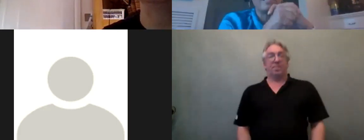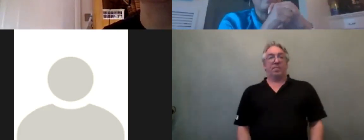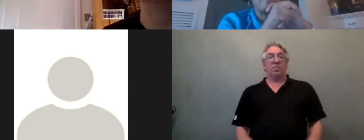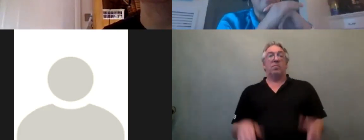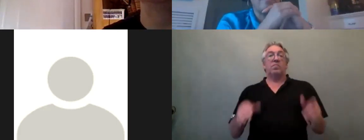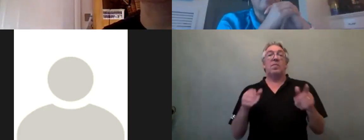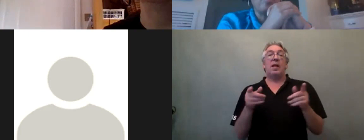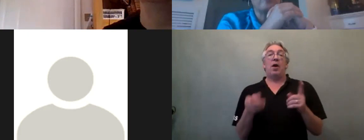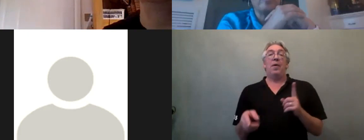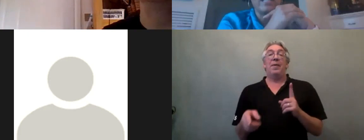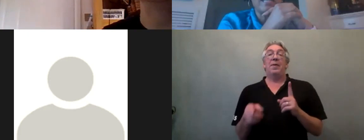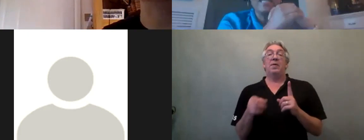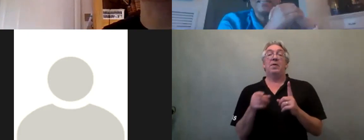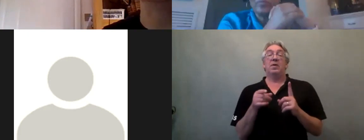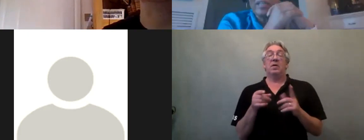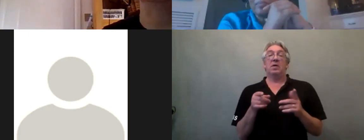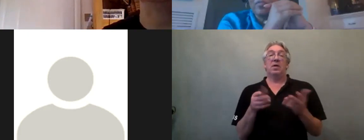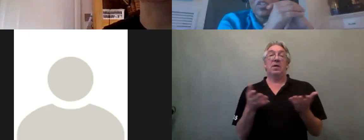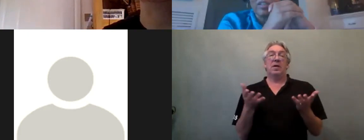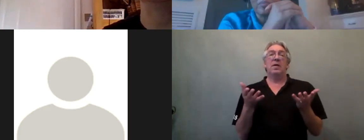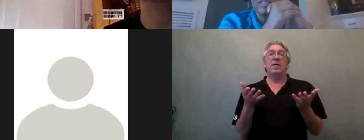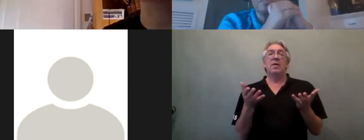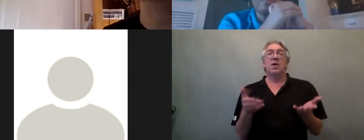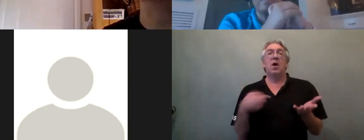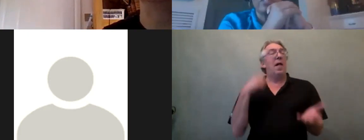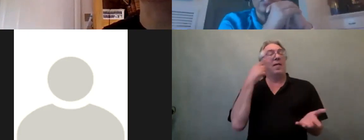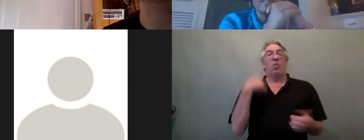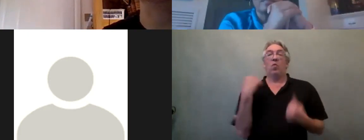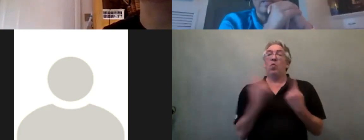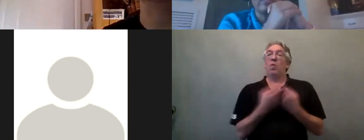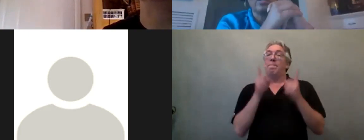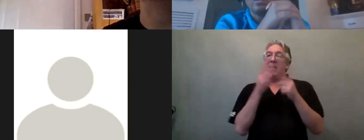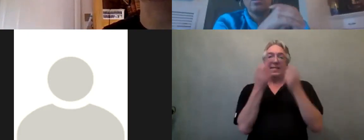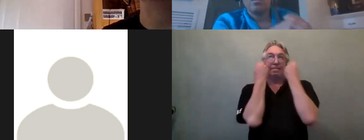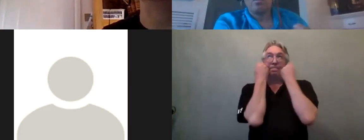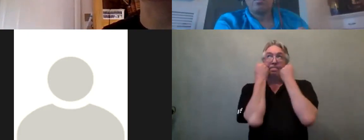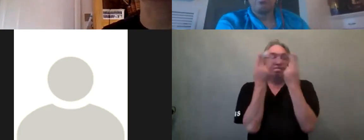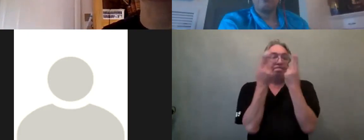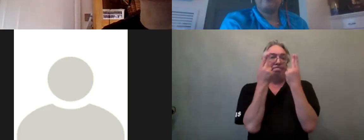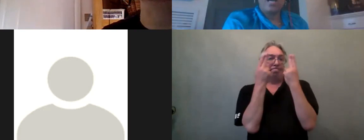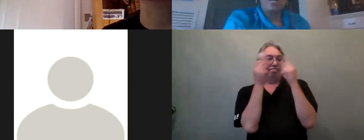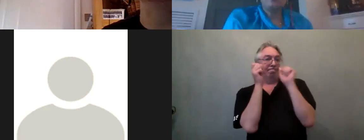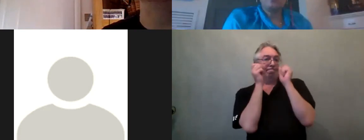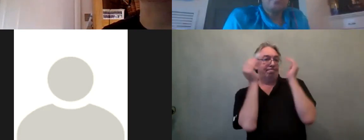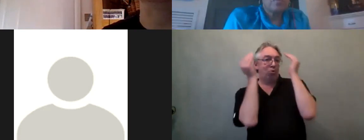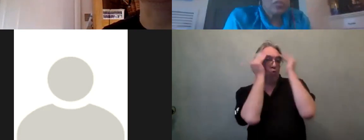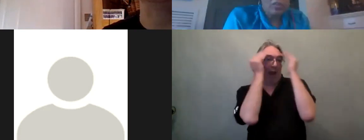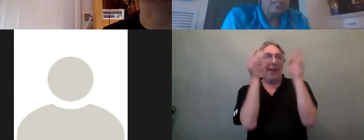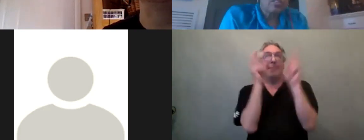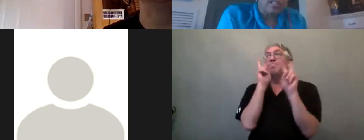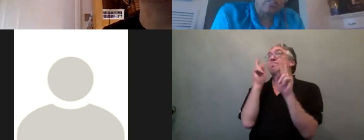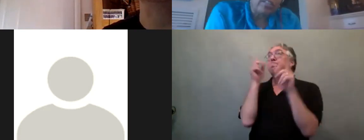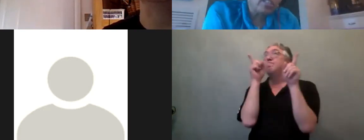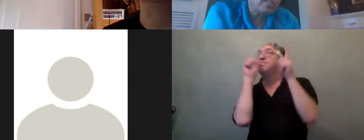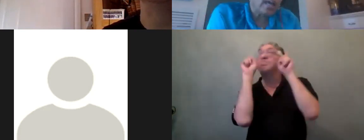just in a mode of maintaining. I think we need to be vigilant. We need to be vigilant and mindful of how